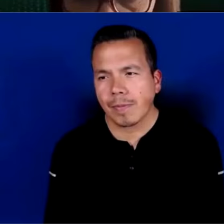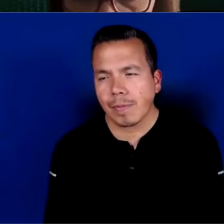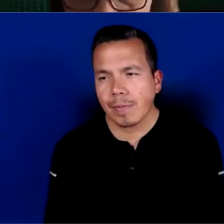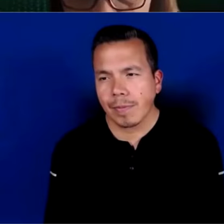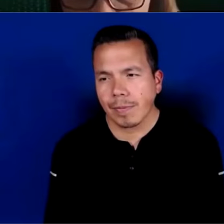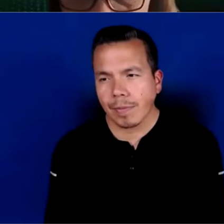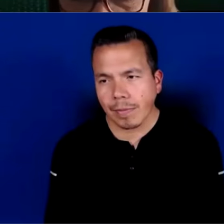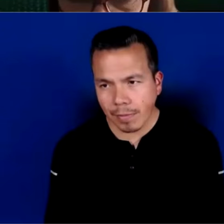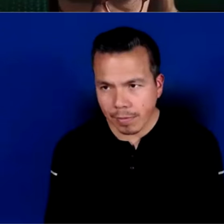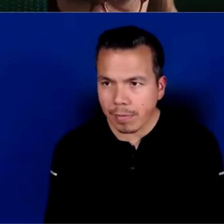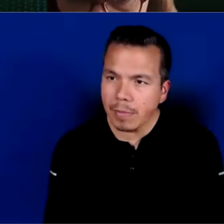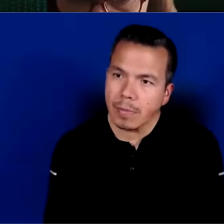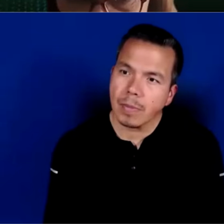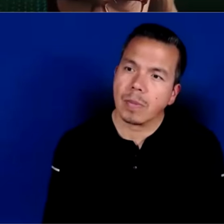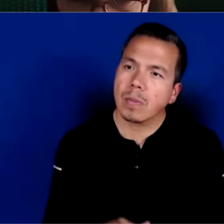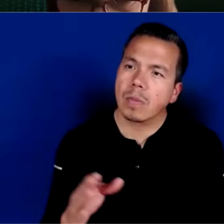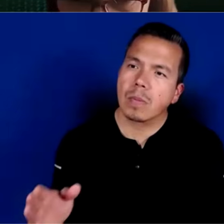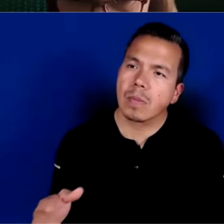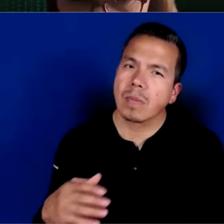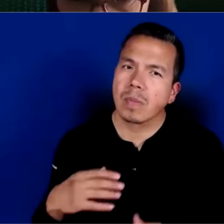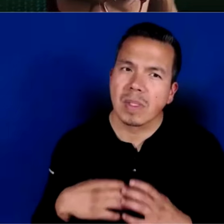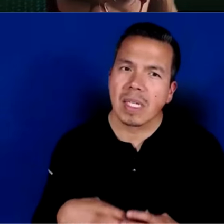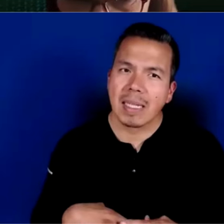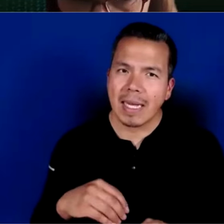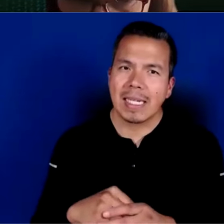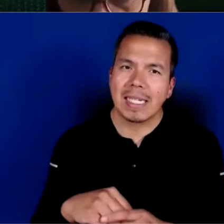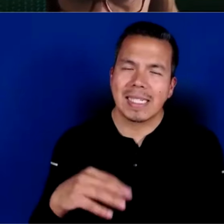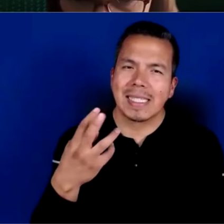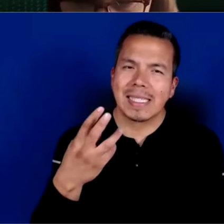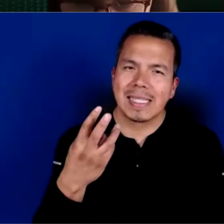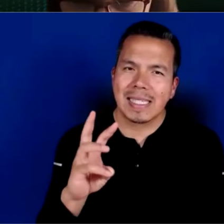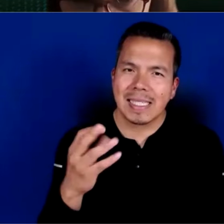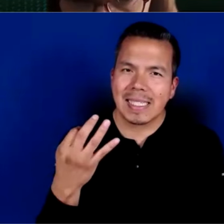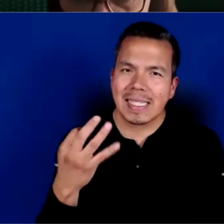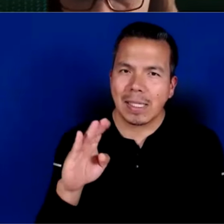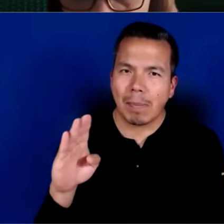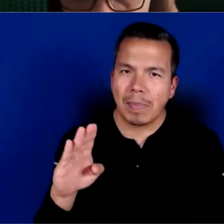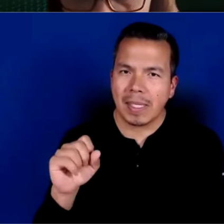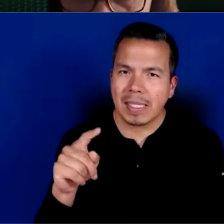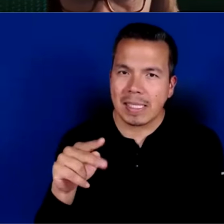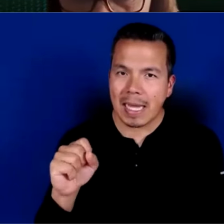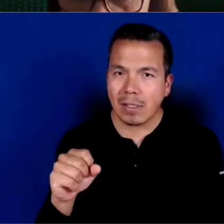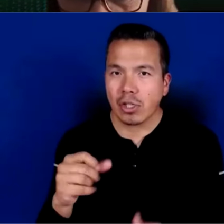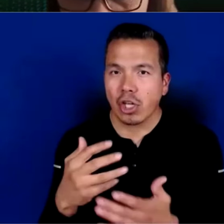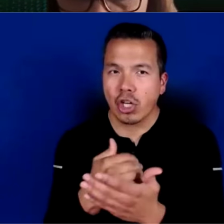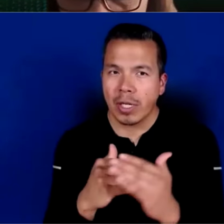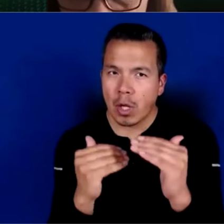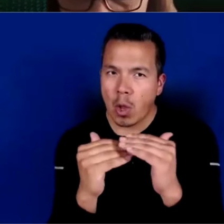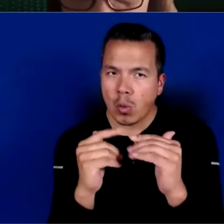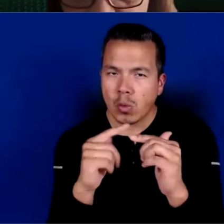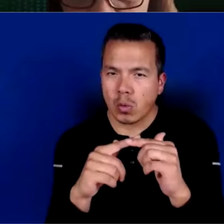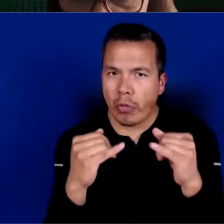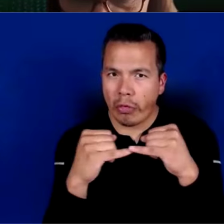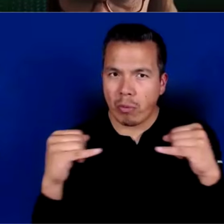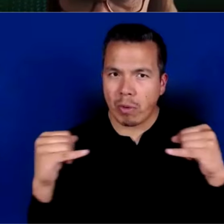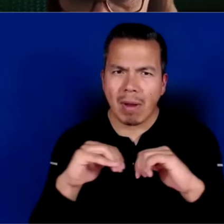Okay, for a client in 1619B status and earning near the state threshold, how do